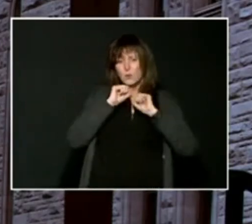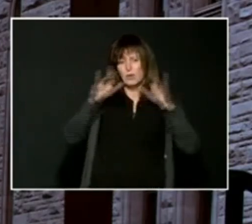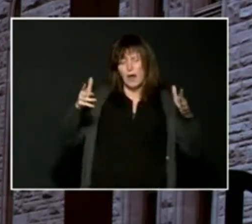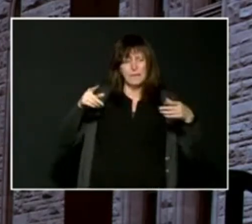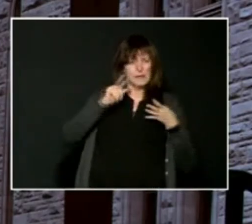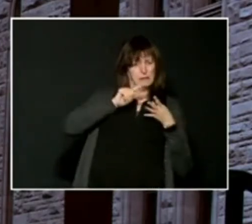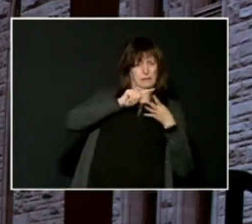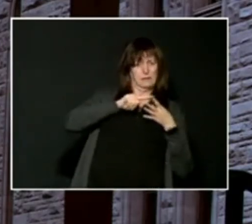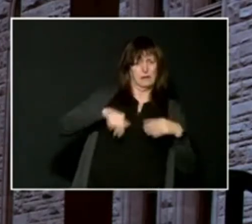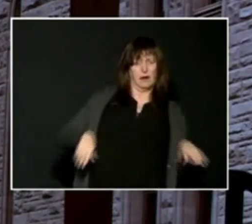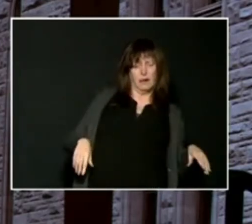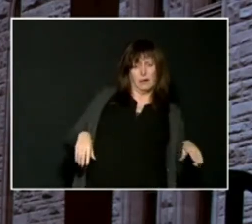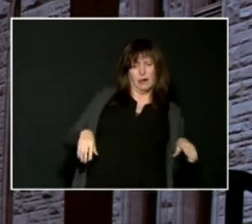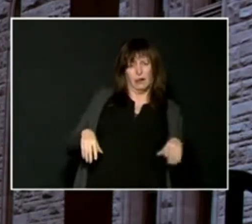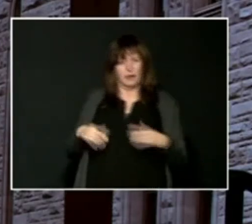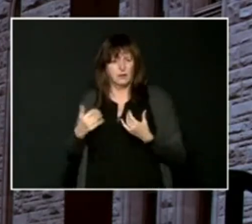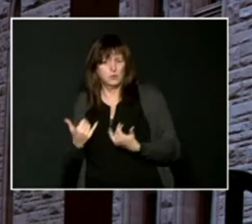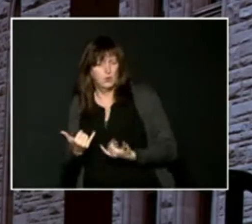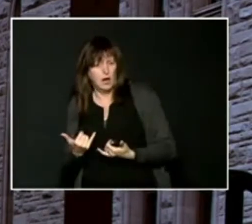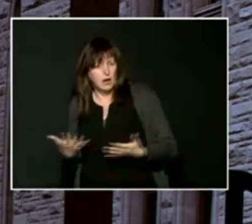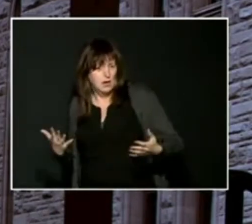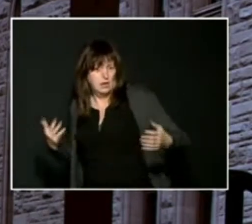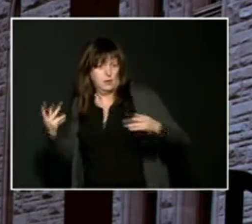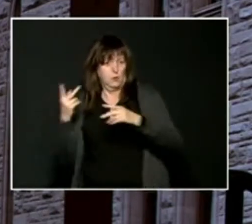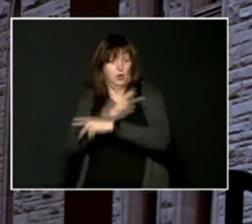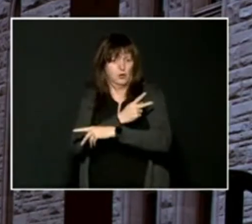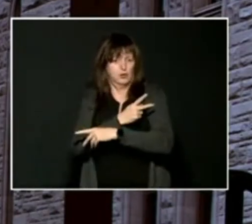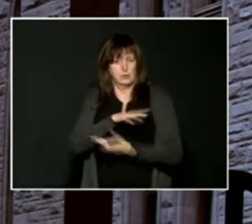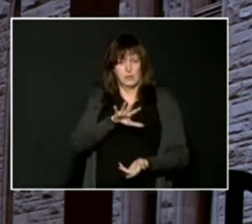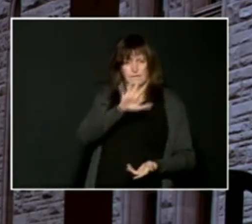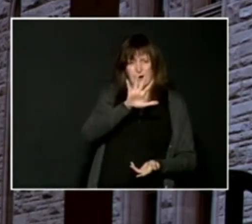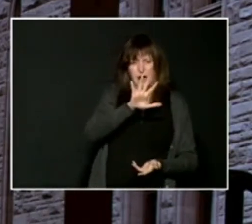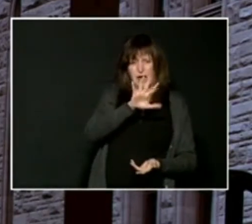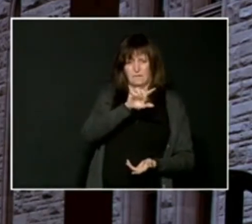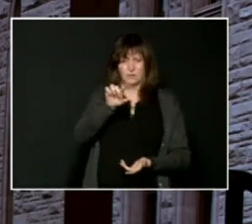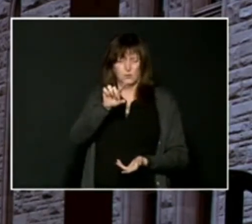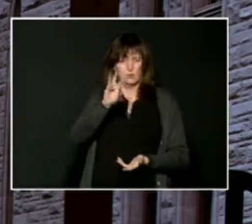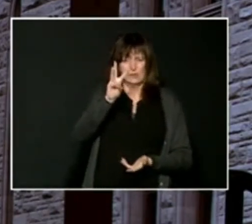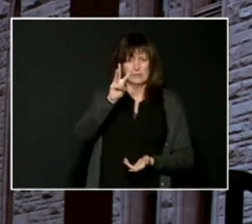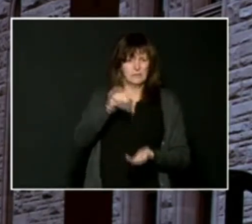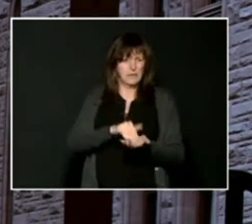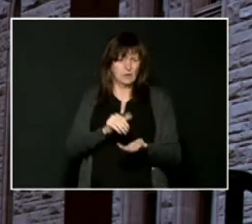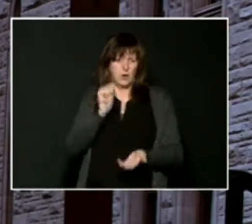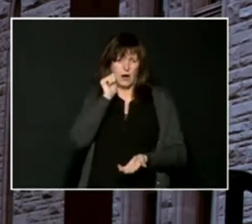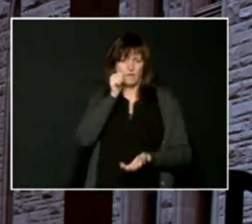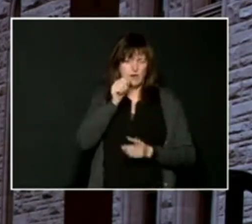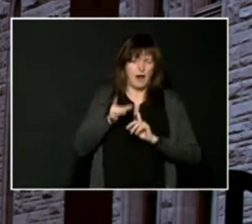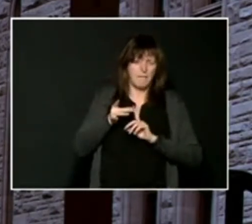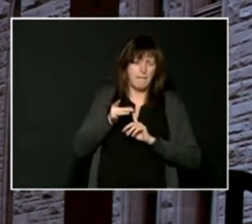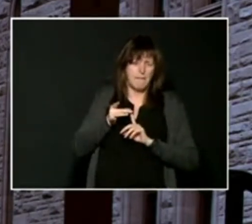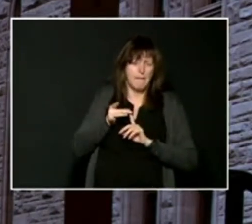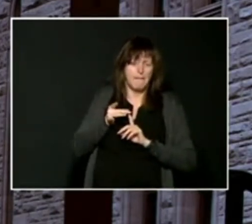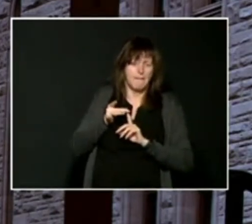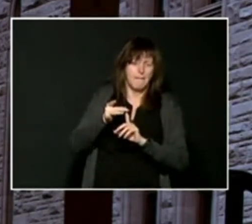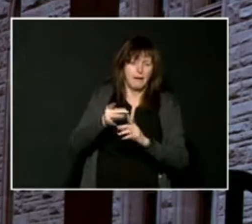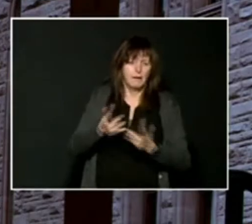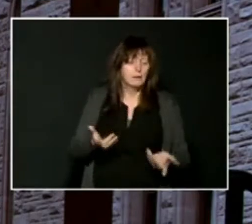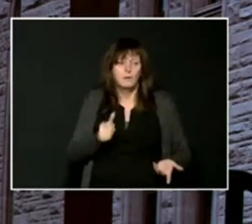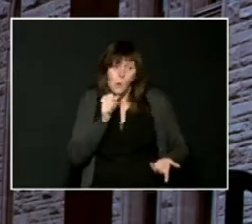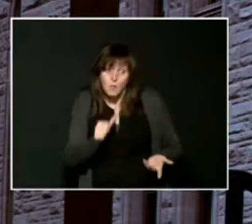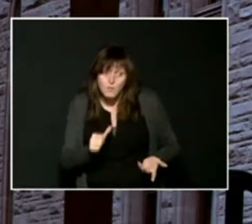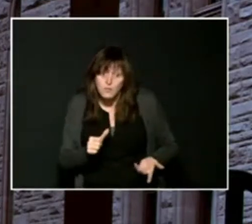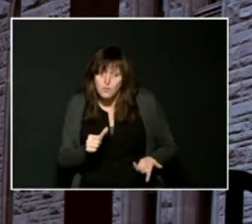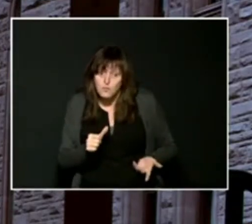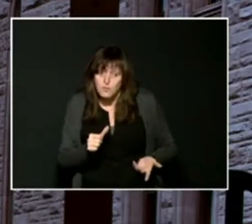today we would be at 5,000 to 6,000 cases a day. We are not there. Would we like to be less